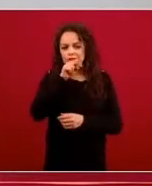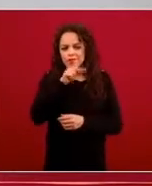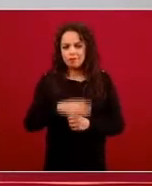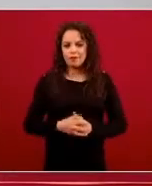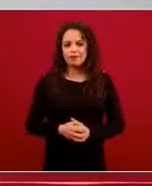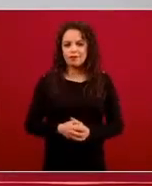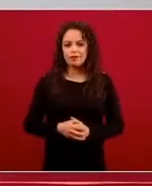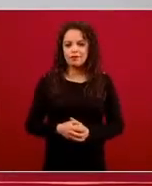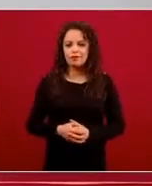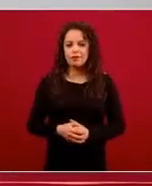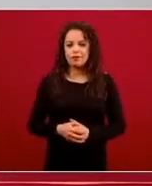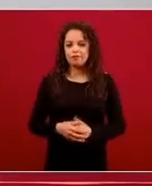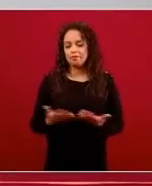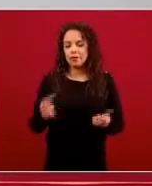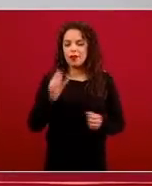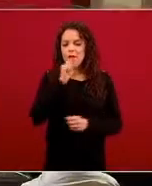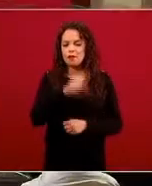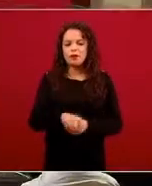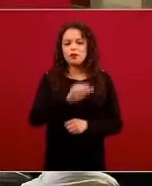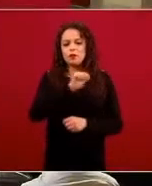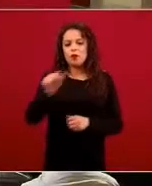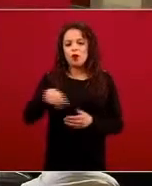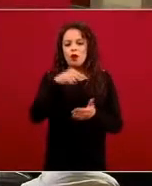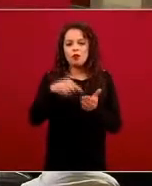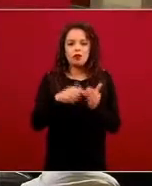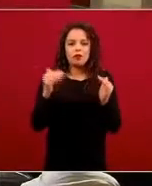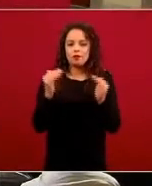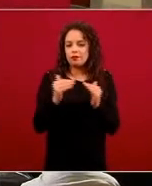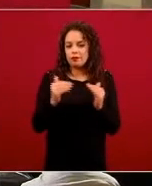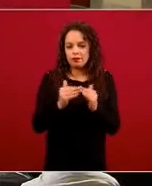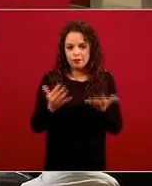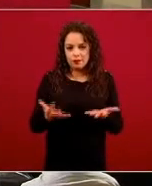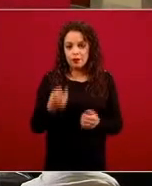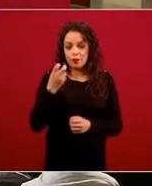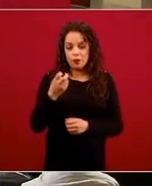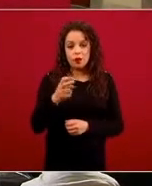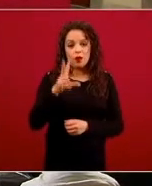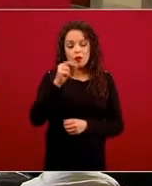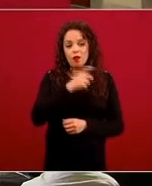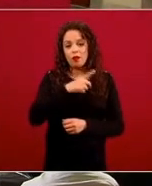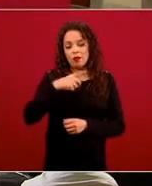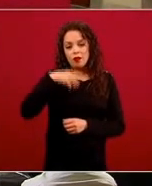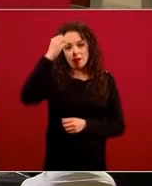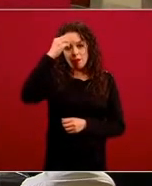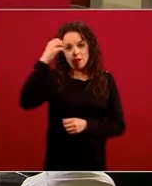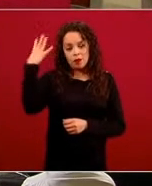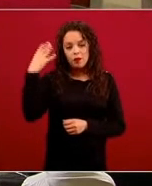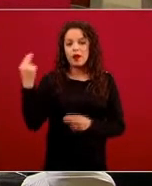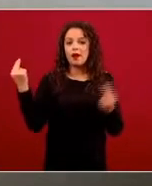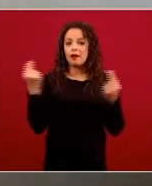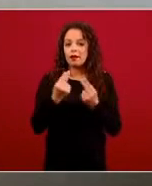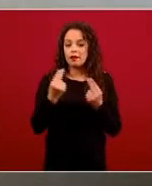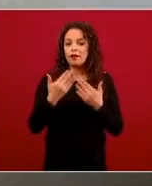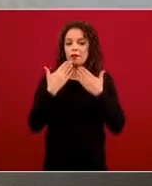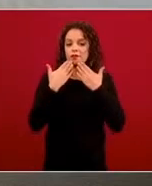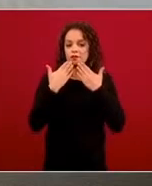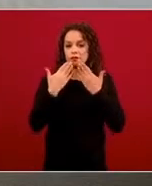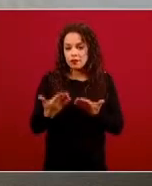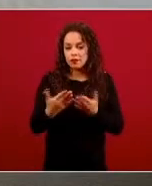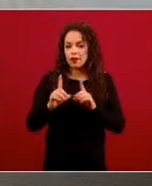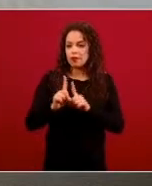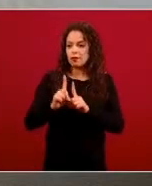we can guarantee that these surfaces are safe and clean by applying these 3 steps. So first, soap and water,